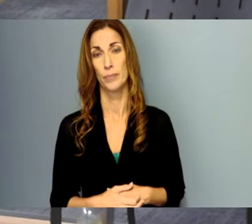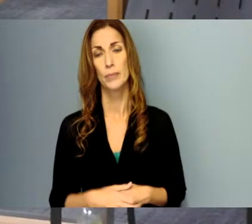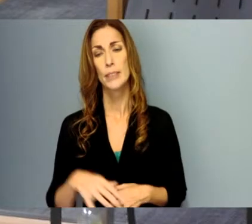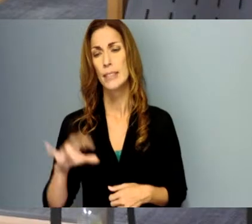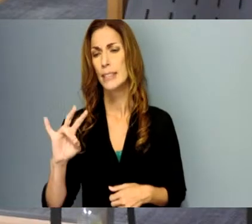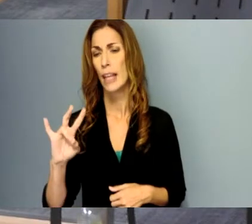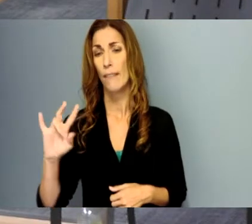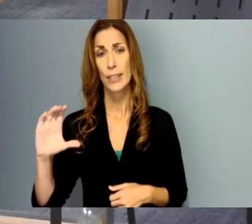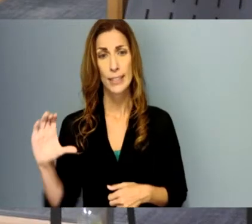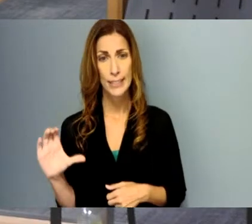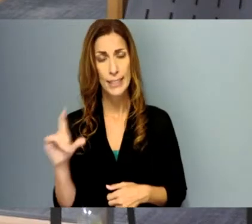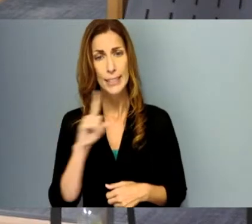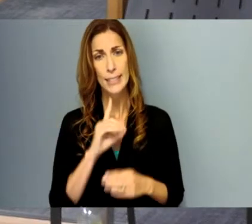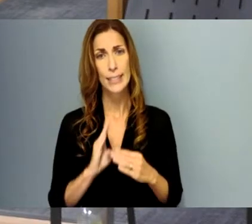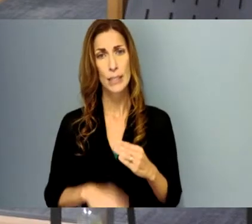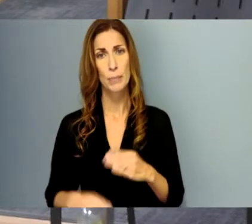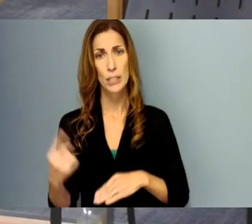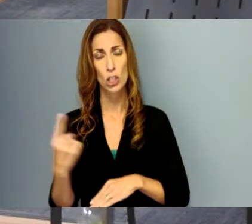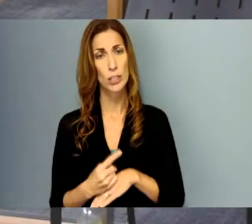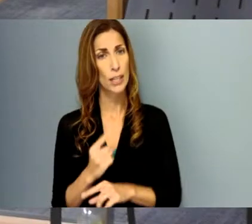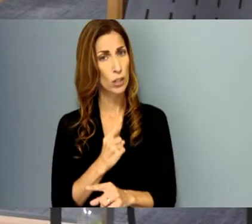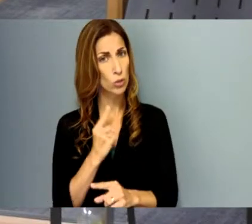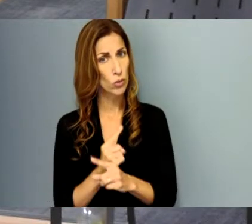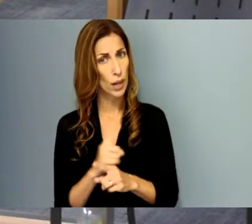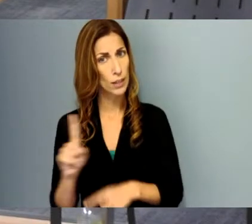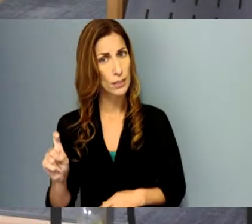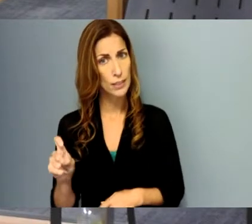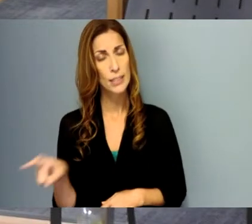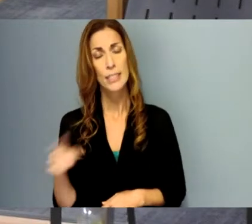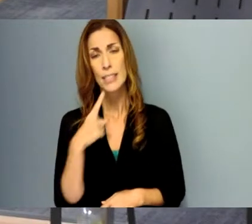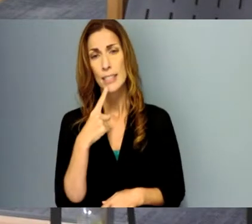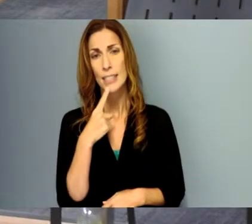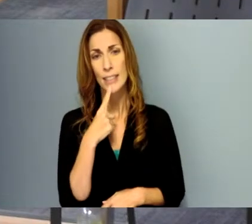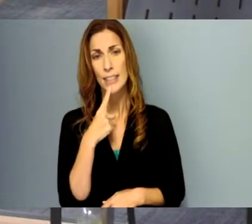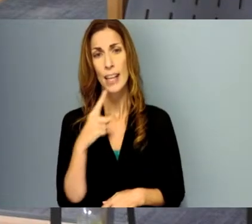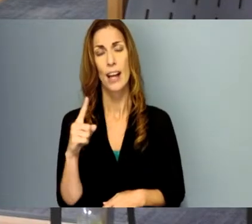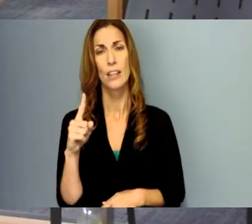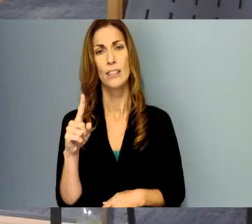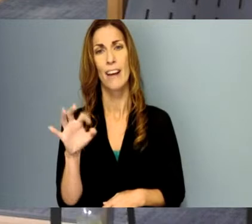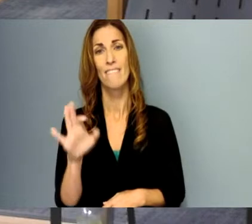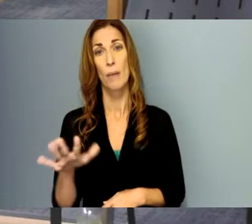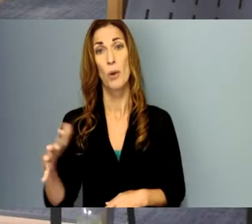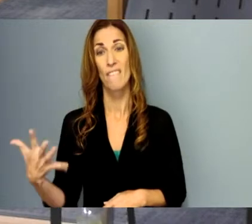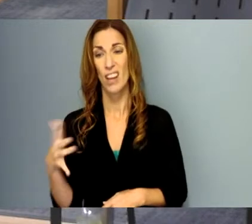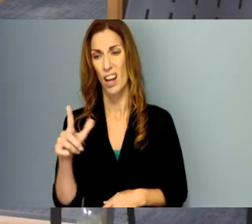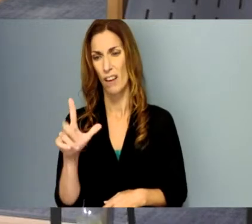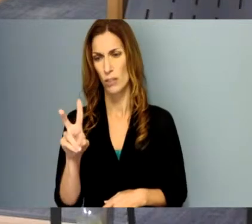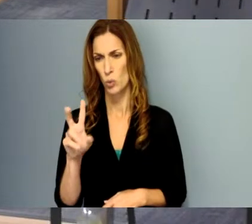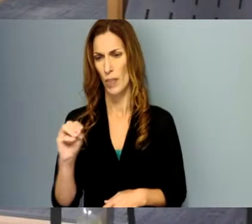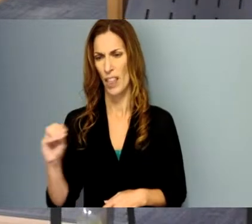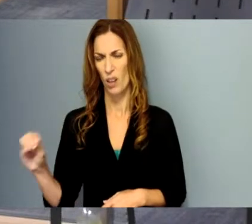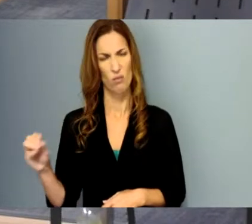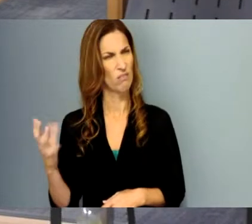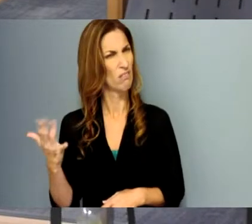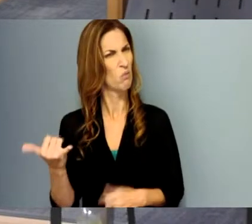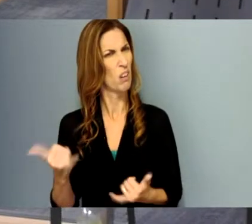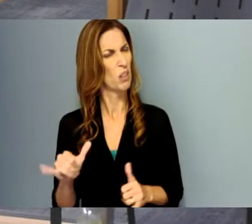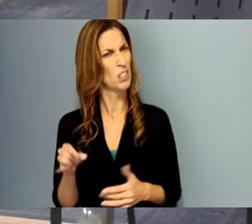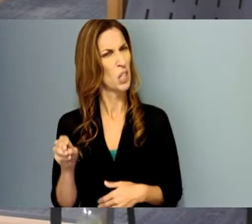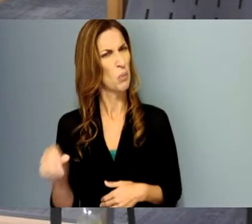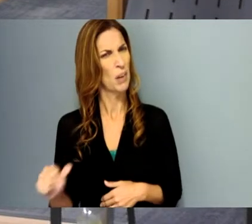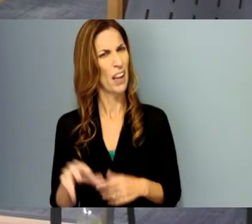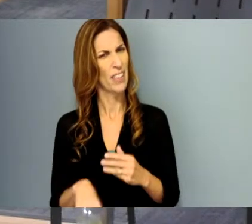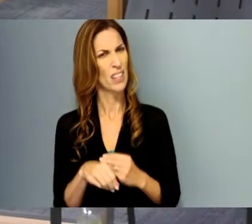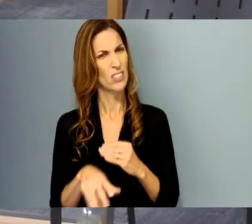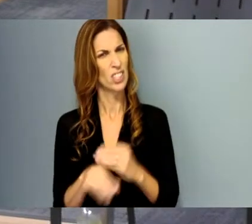7C, is the completion date correct? It says February 5 of 2000. If so, why are we paying them an